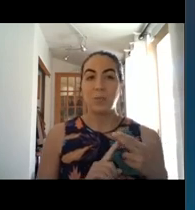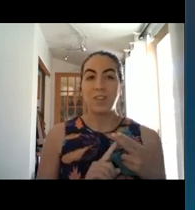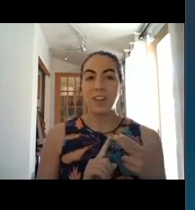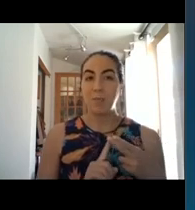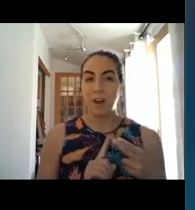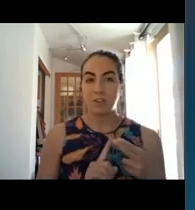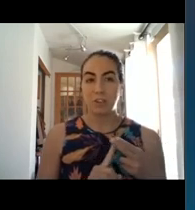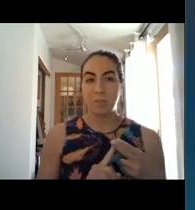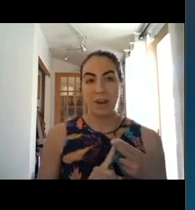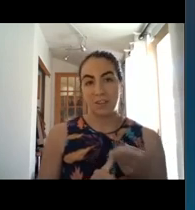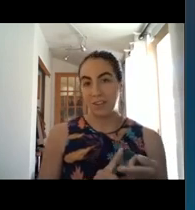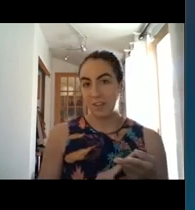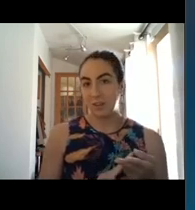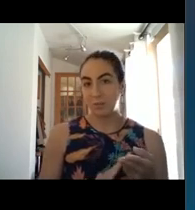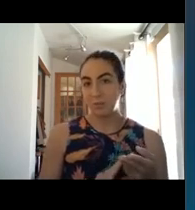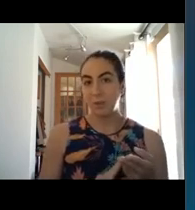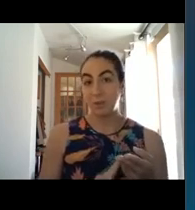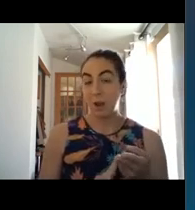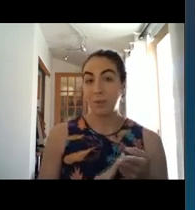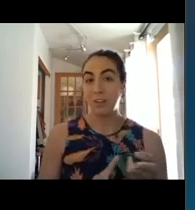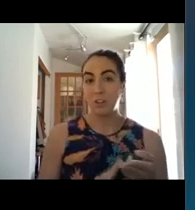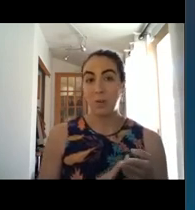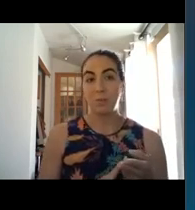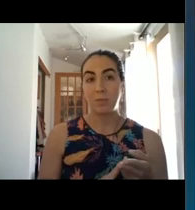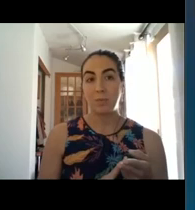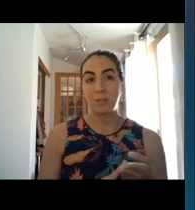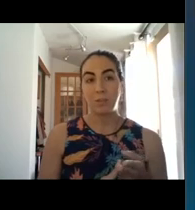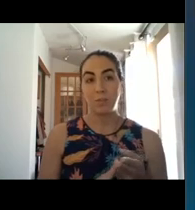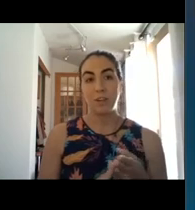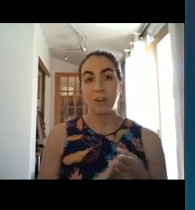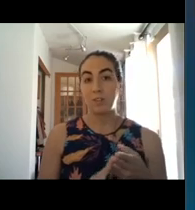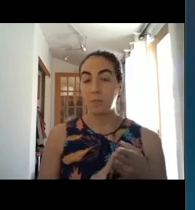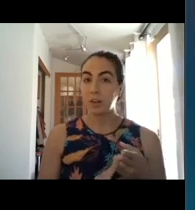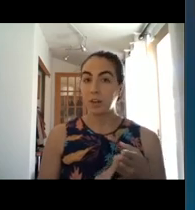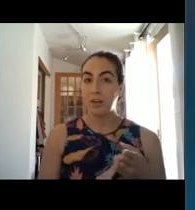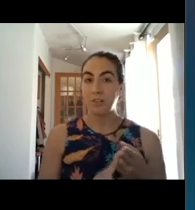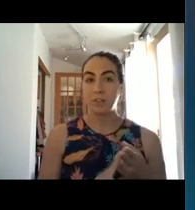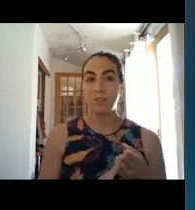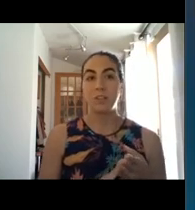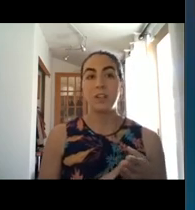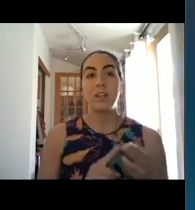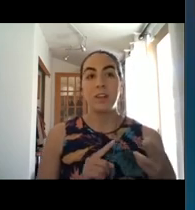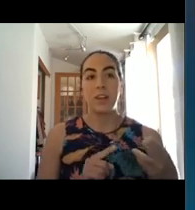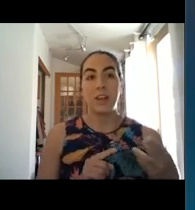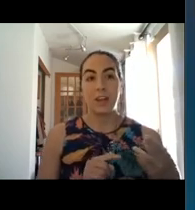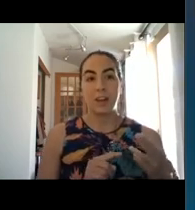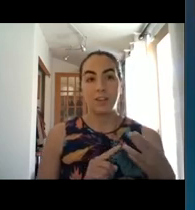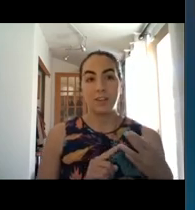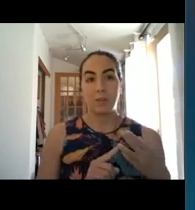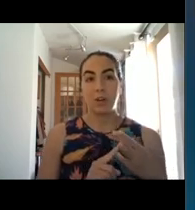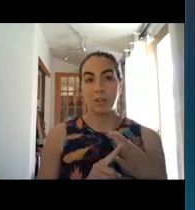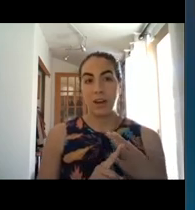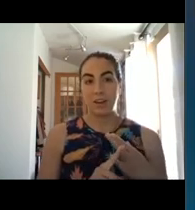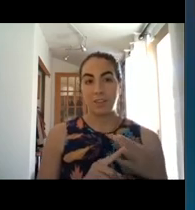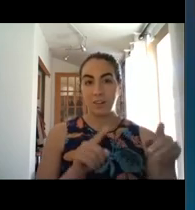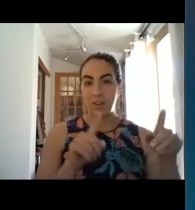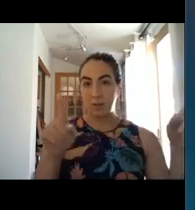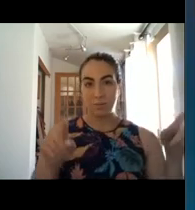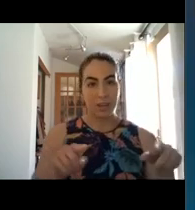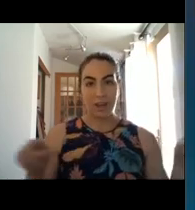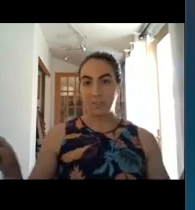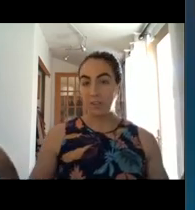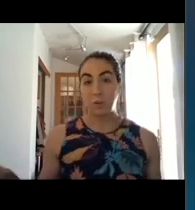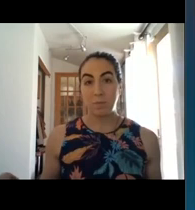Um, the one thing I'm not sure about that I think is probably going to show up soon are foot bar covers. And, um, we also